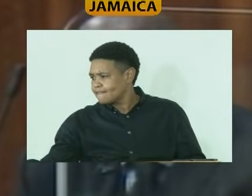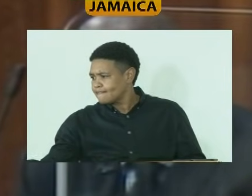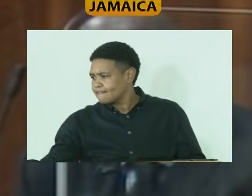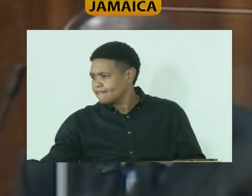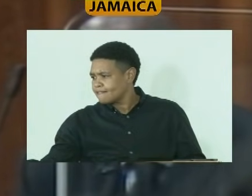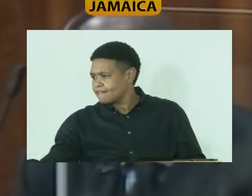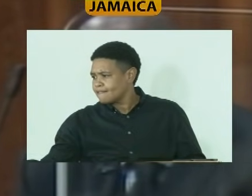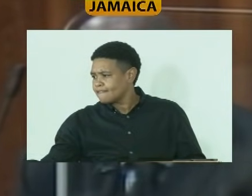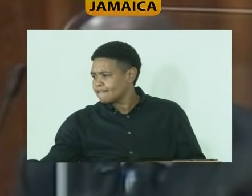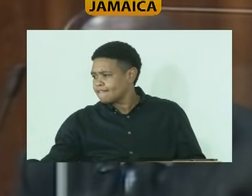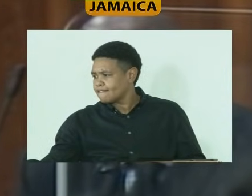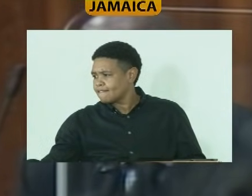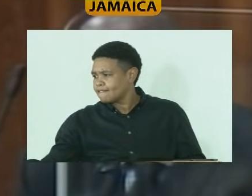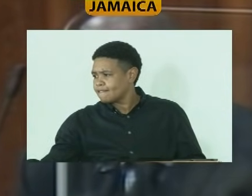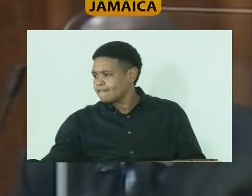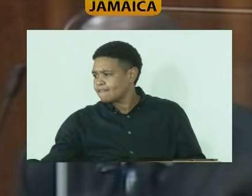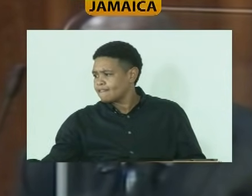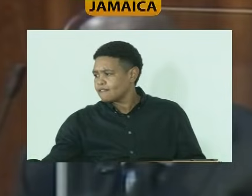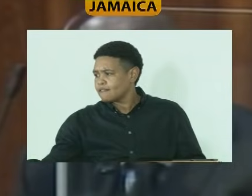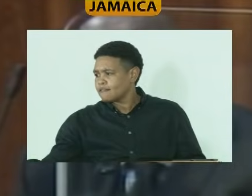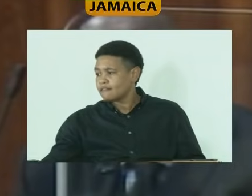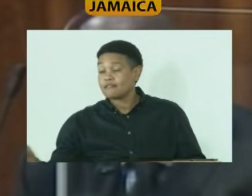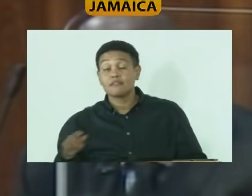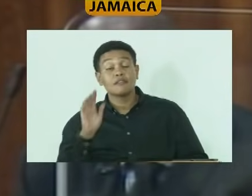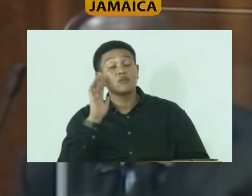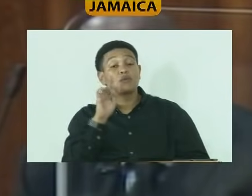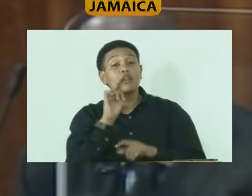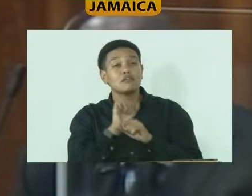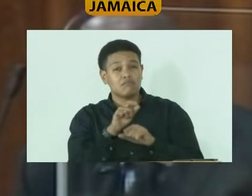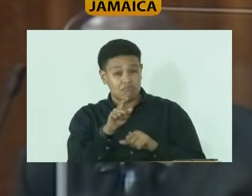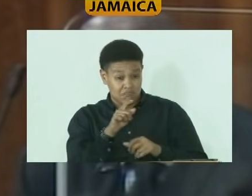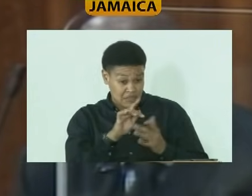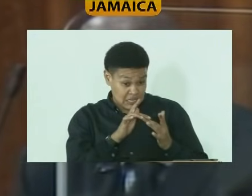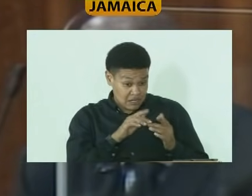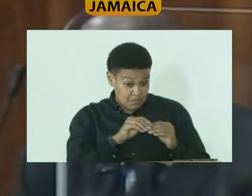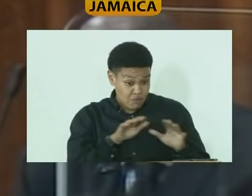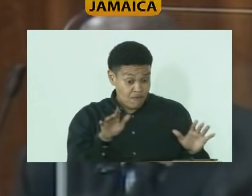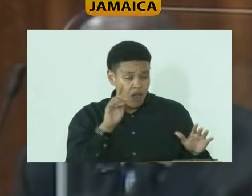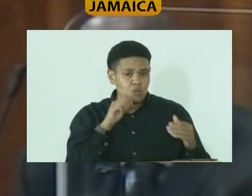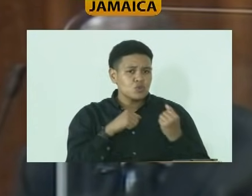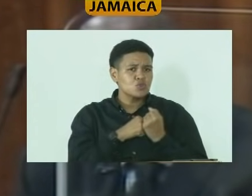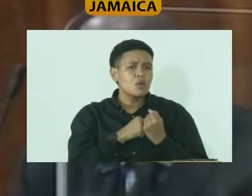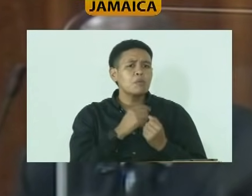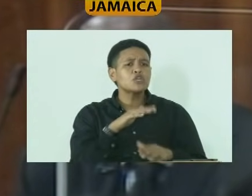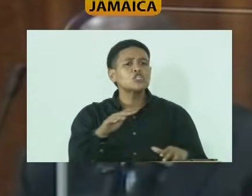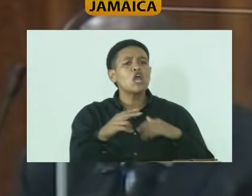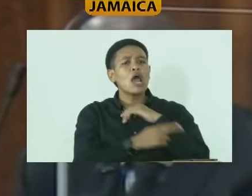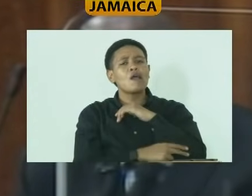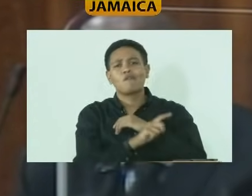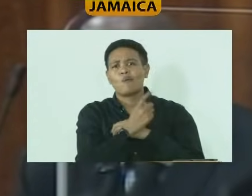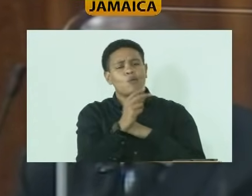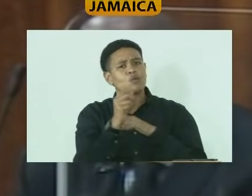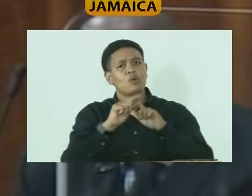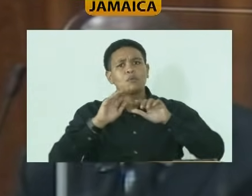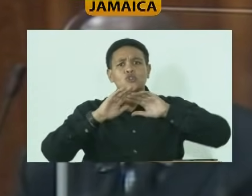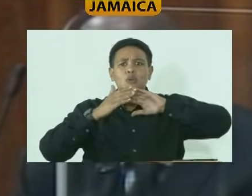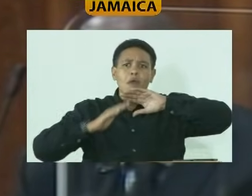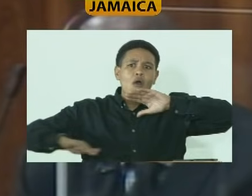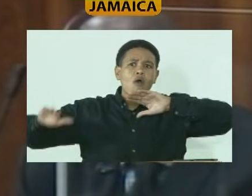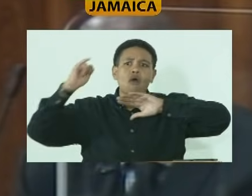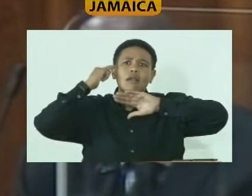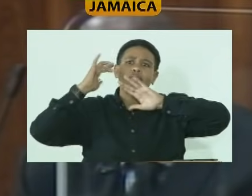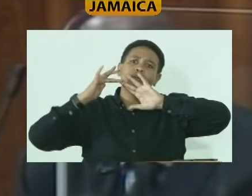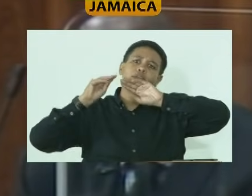educational prospects of the children of Hanover Western, but indeed all of Jamaica. Apart from the